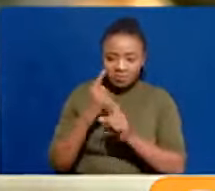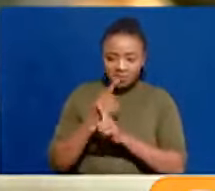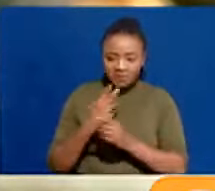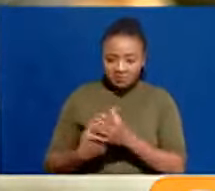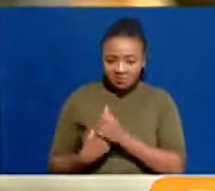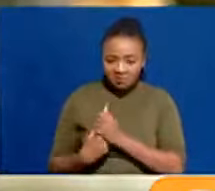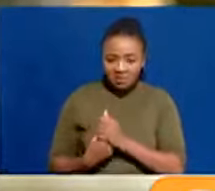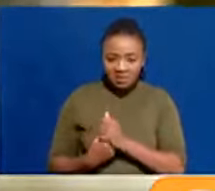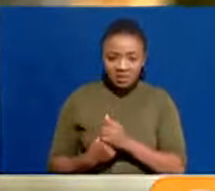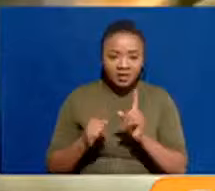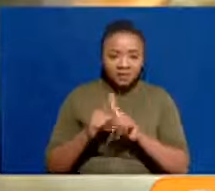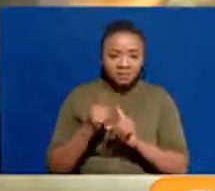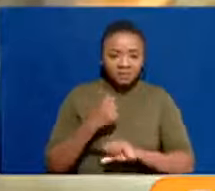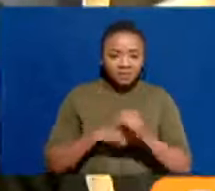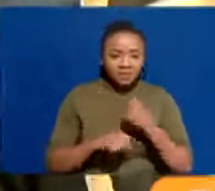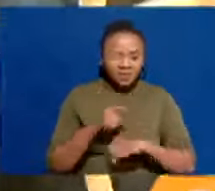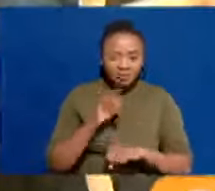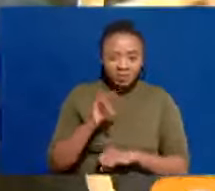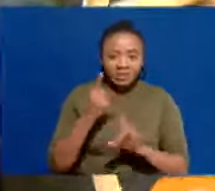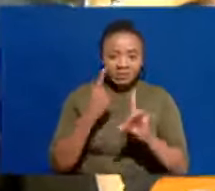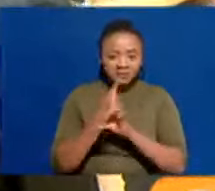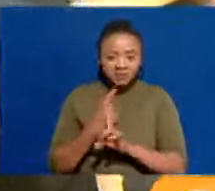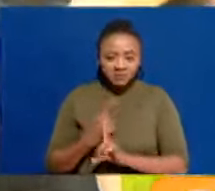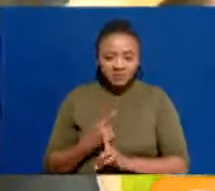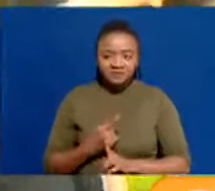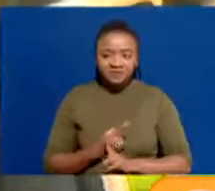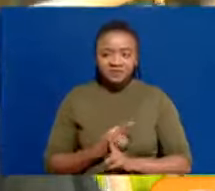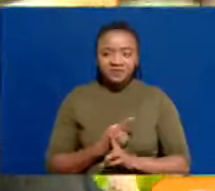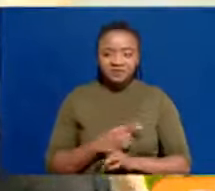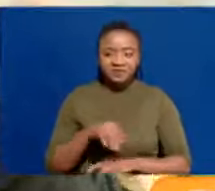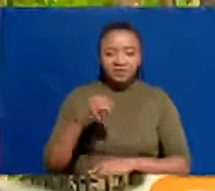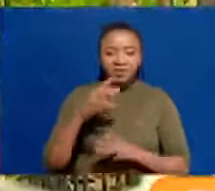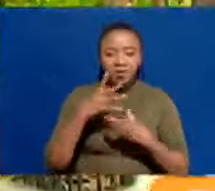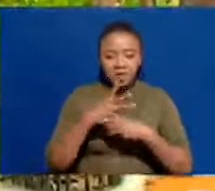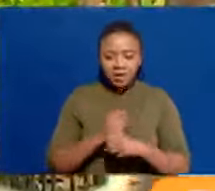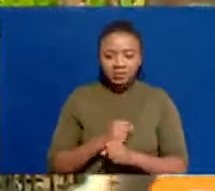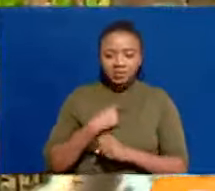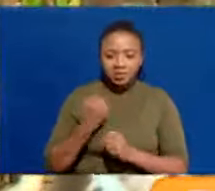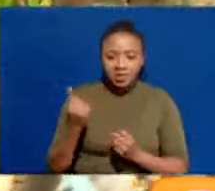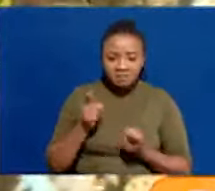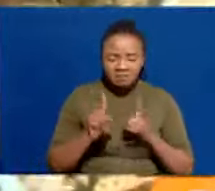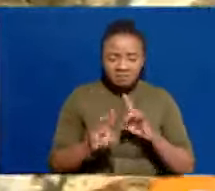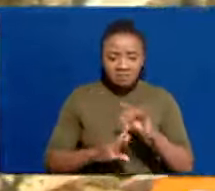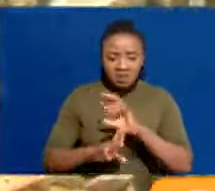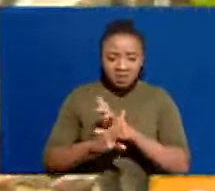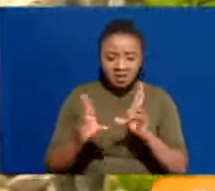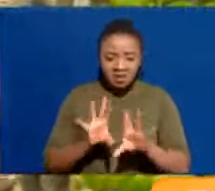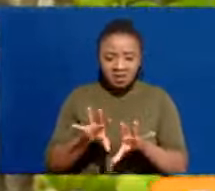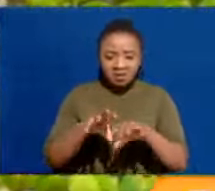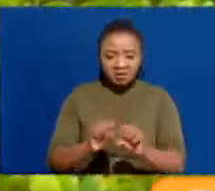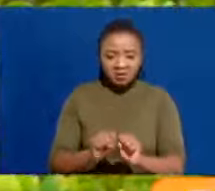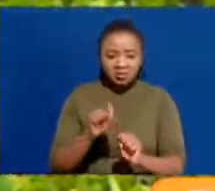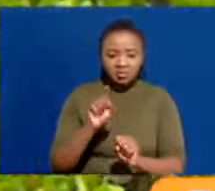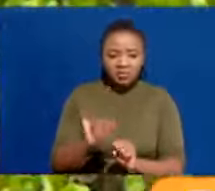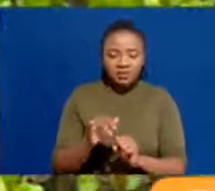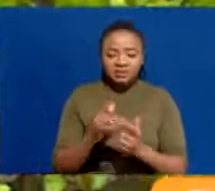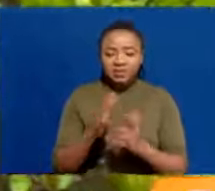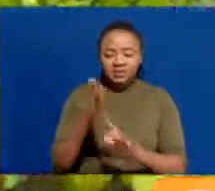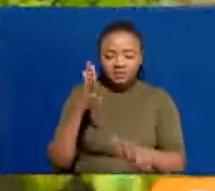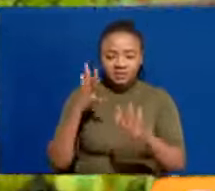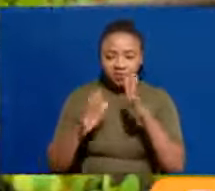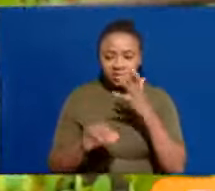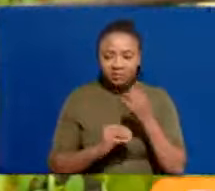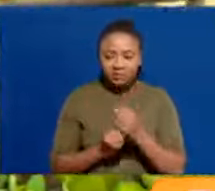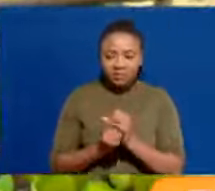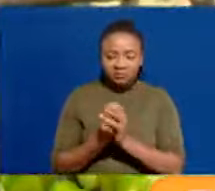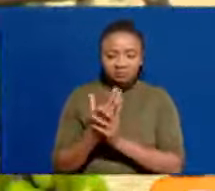In response to that call, various non-governmental organizations came on board and adopted the Kuchi Forest, another